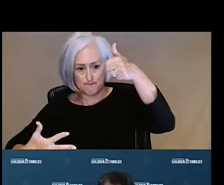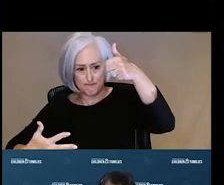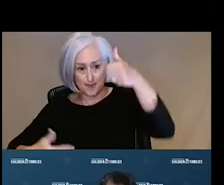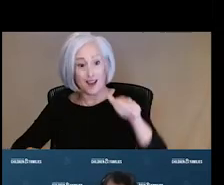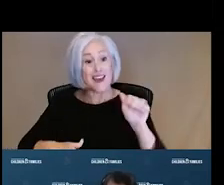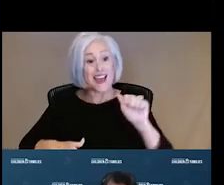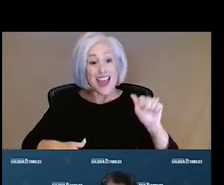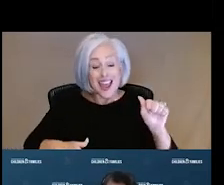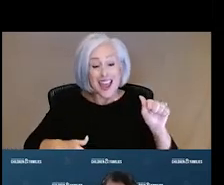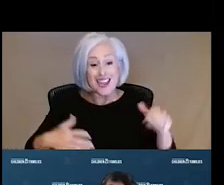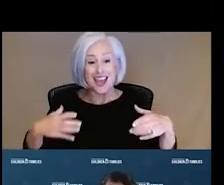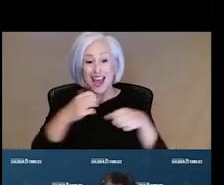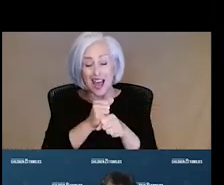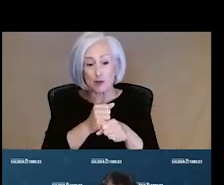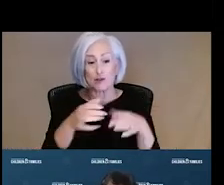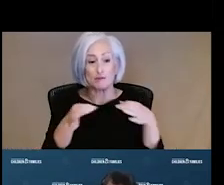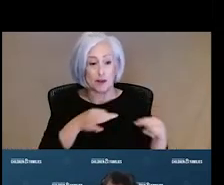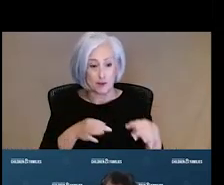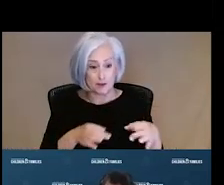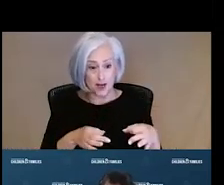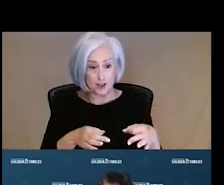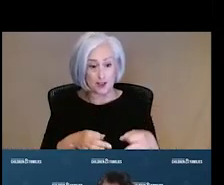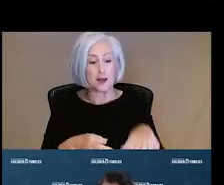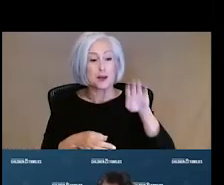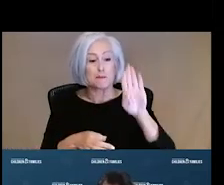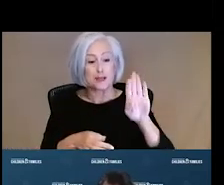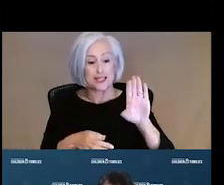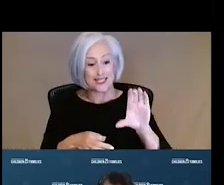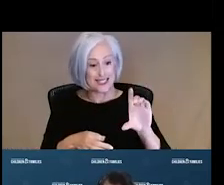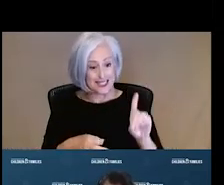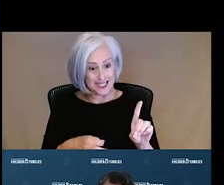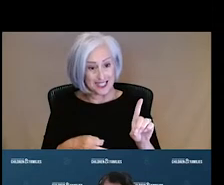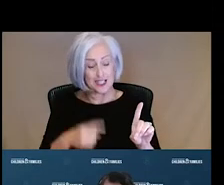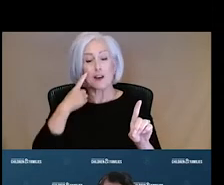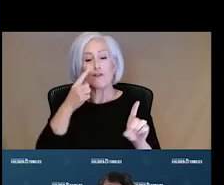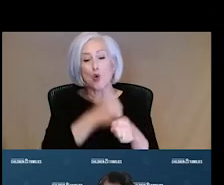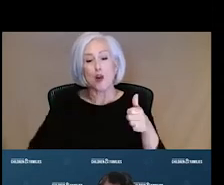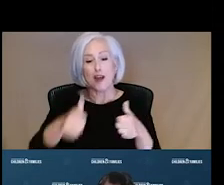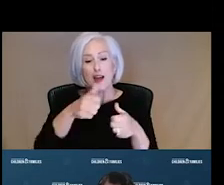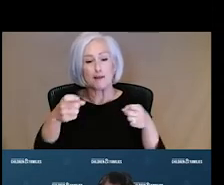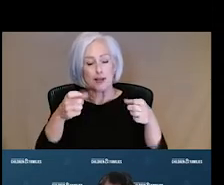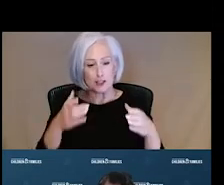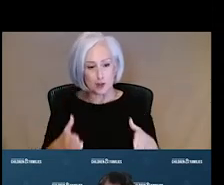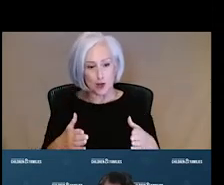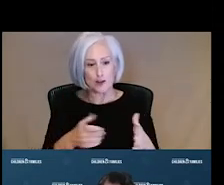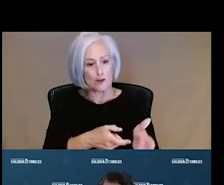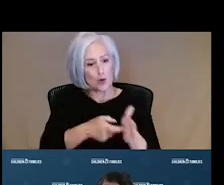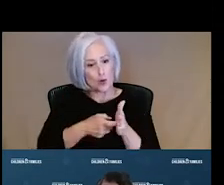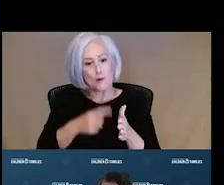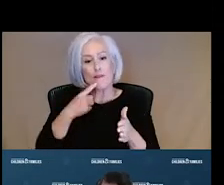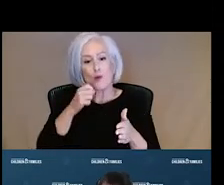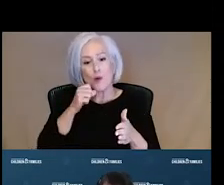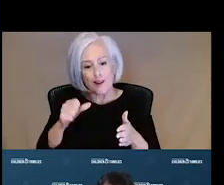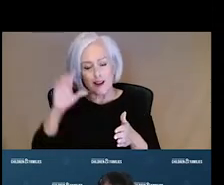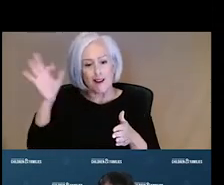definitions. Subparts B through D sets forth the administrative requirements for non-federal entities to manage their